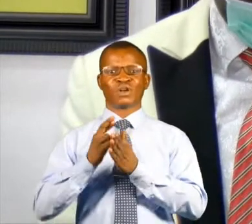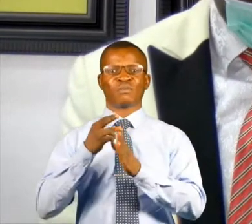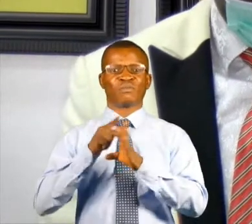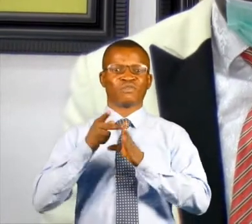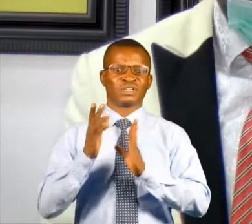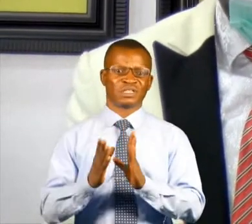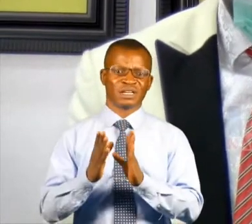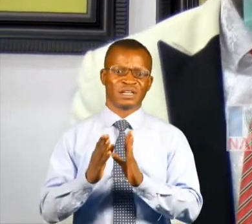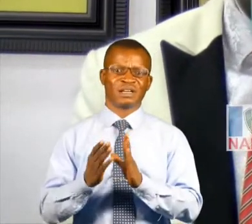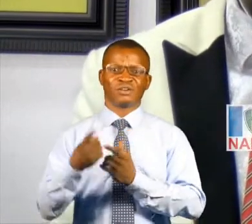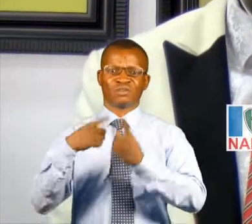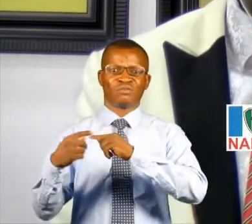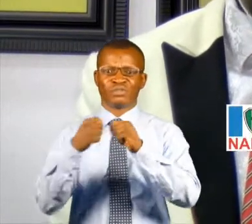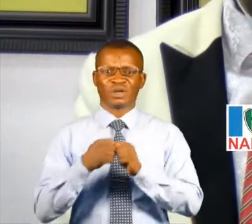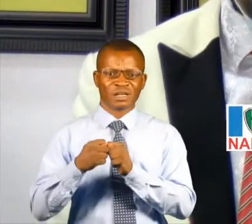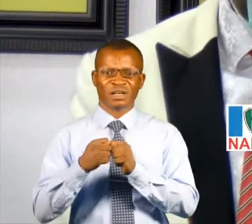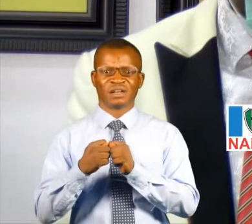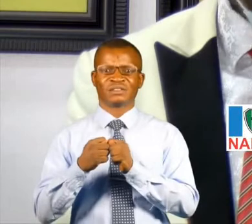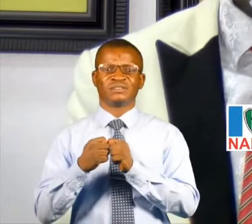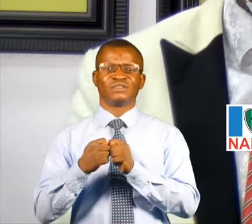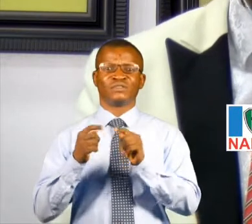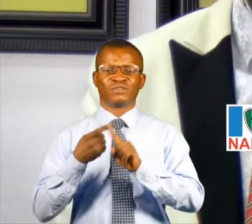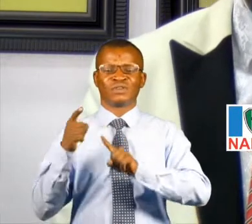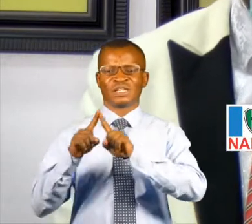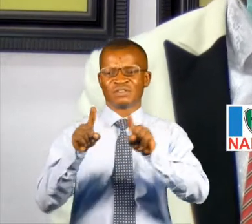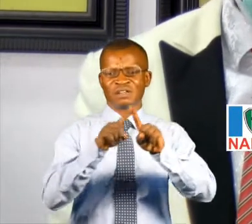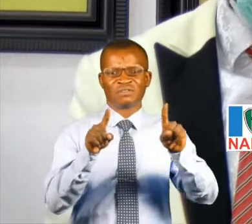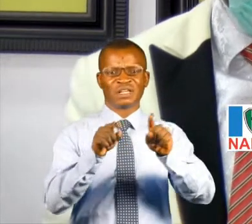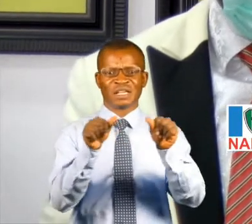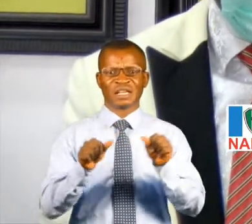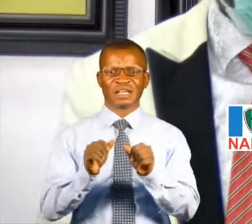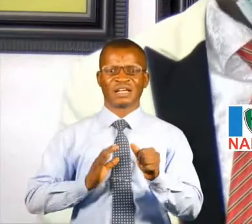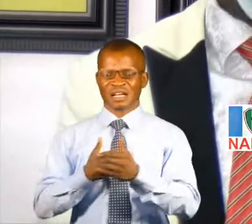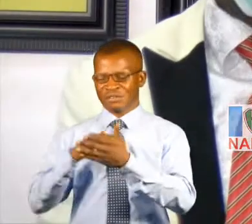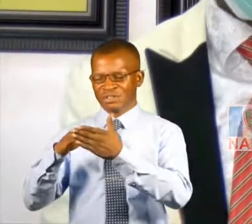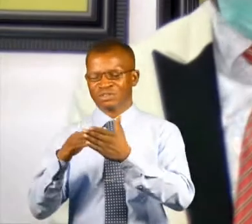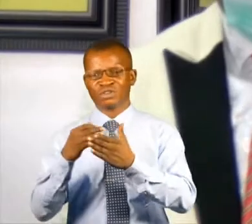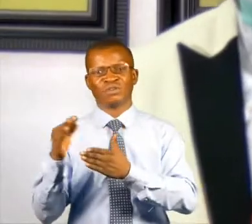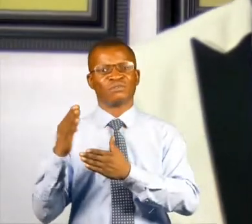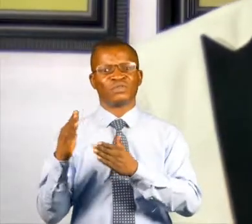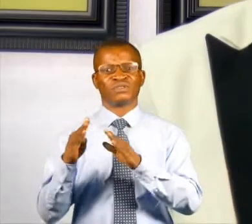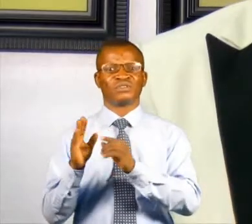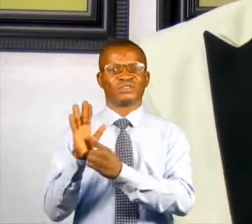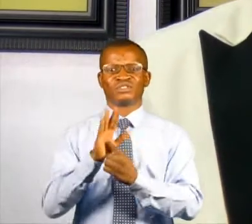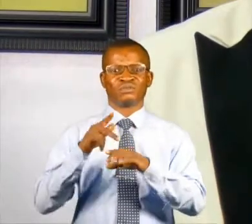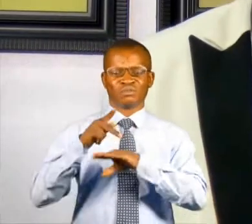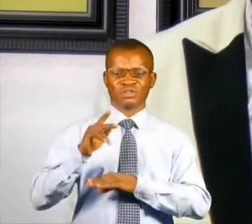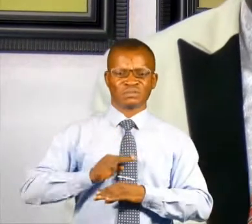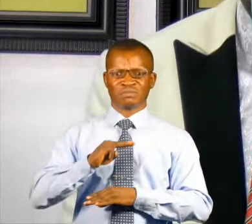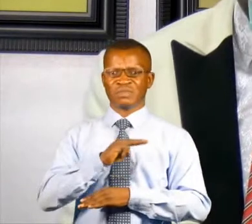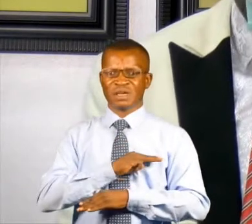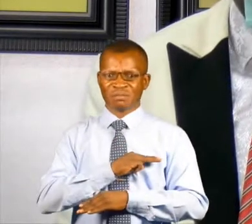Professionals is the coming together of professionals of diverse fields of study of Ikulu origin,